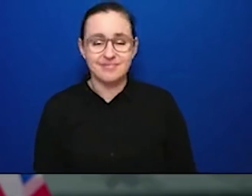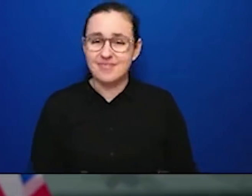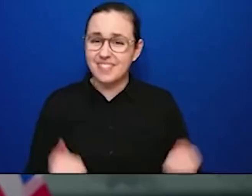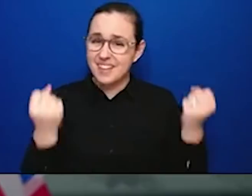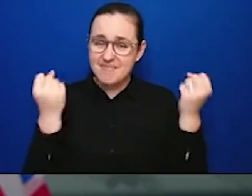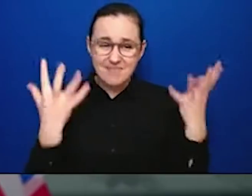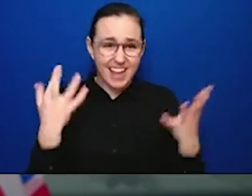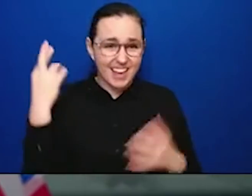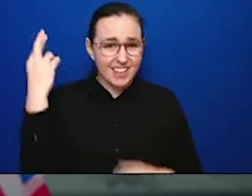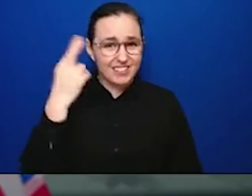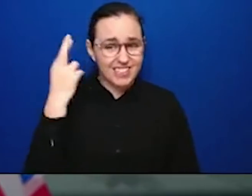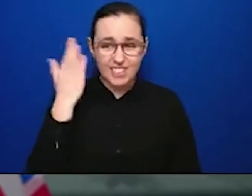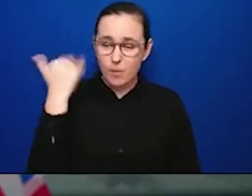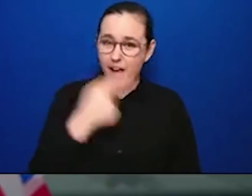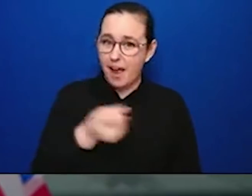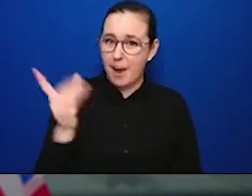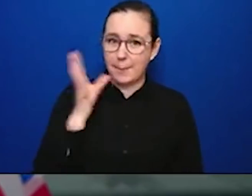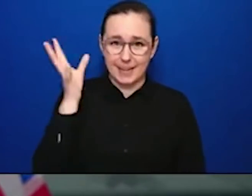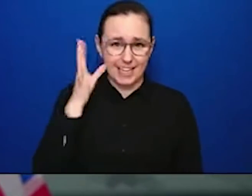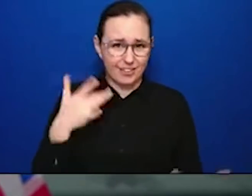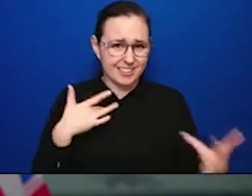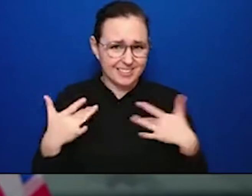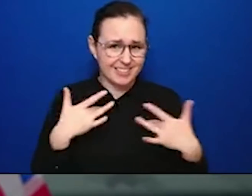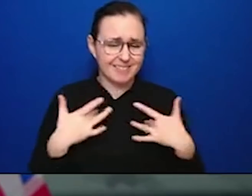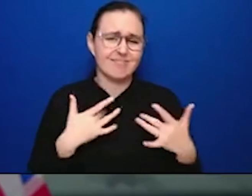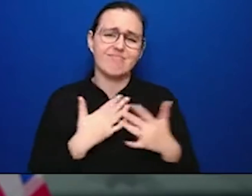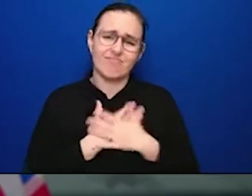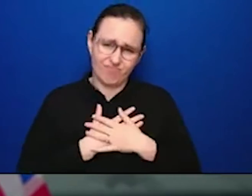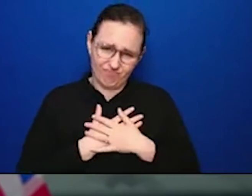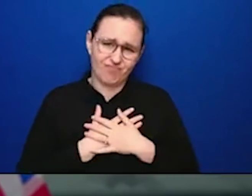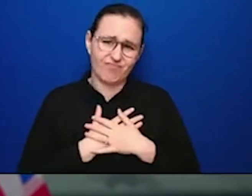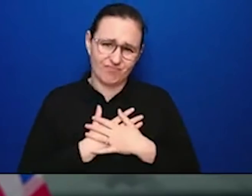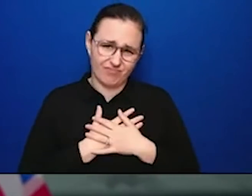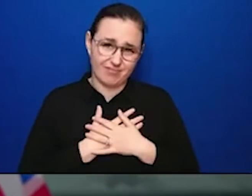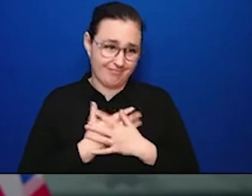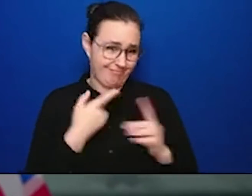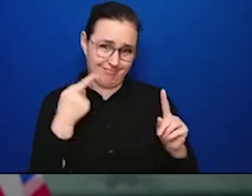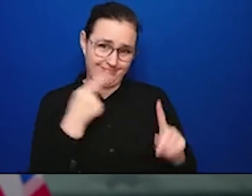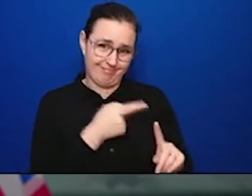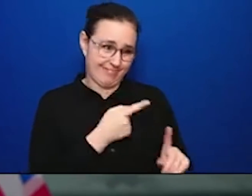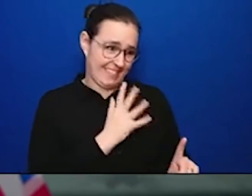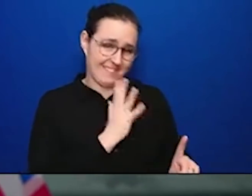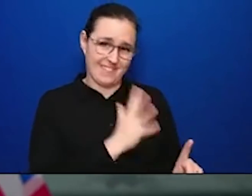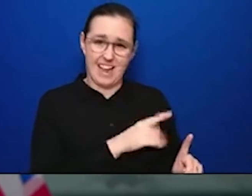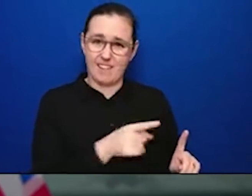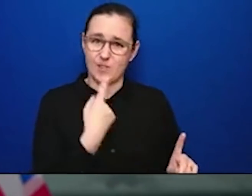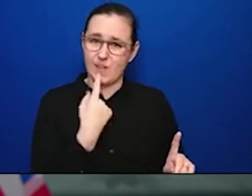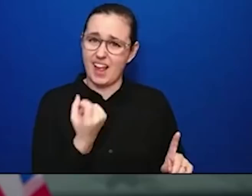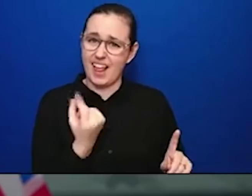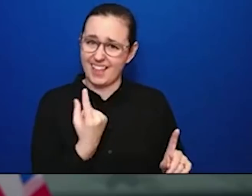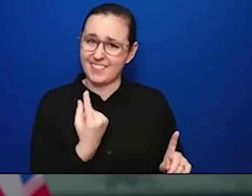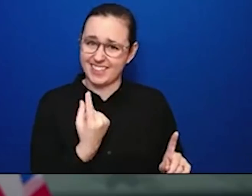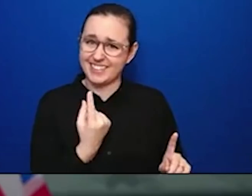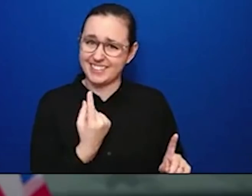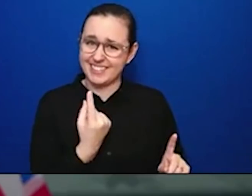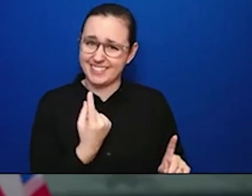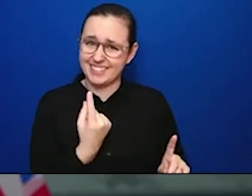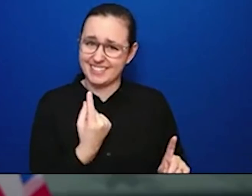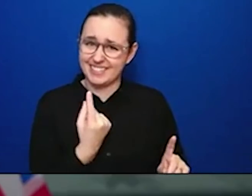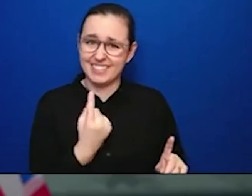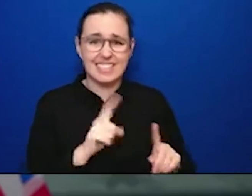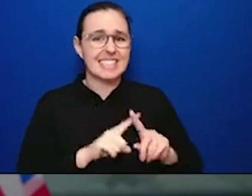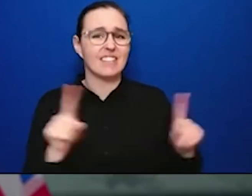have had concerns. I've talked to many parents about this. It's the different feeling when it's like, okay, I'll take that for